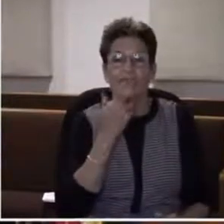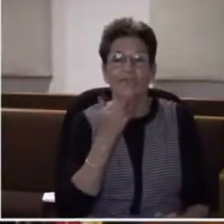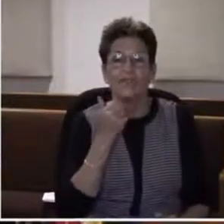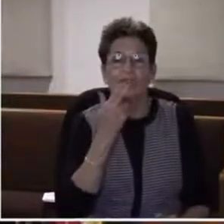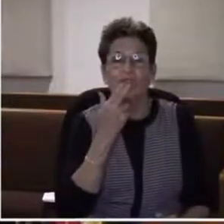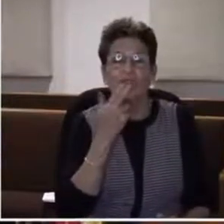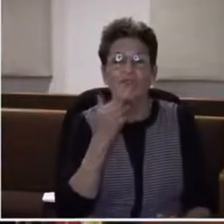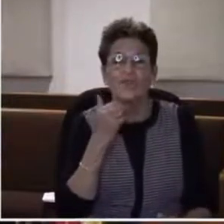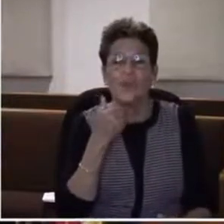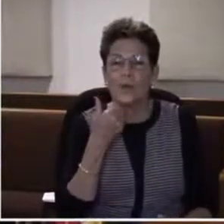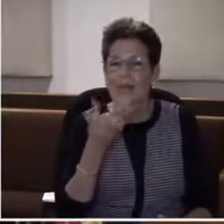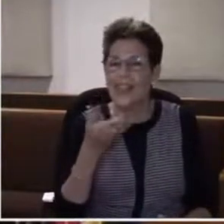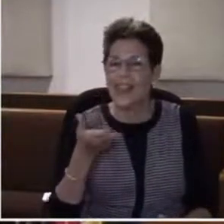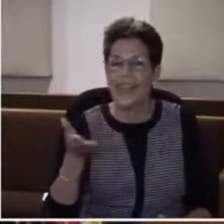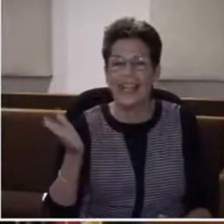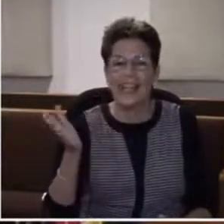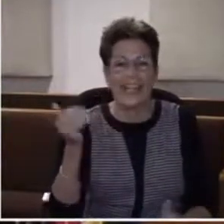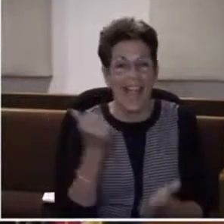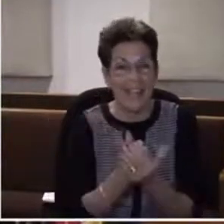Amen.